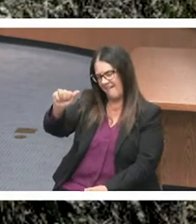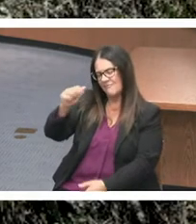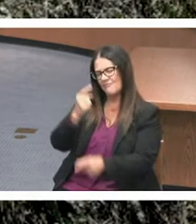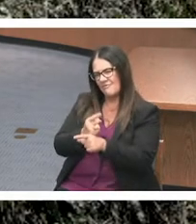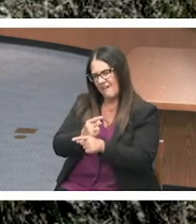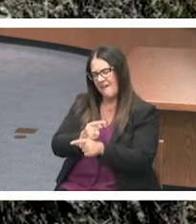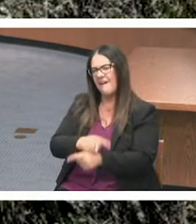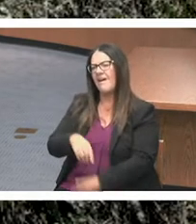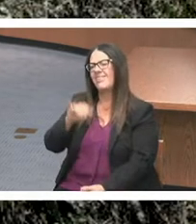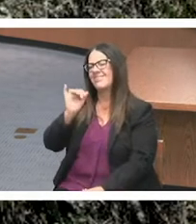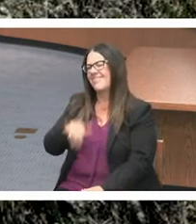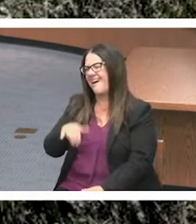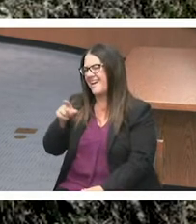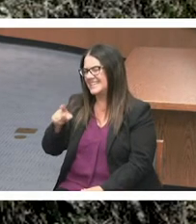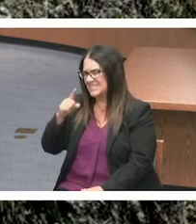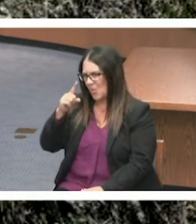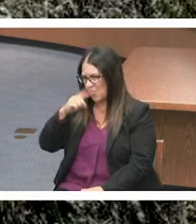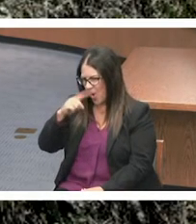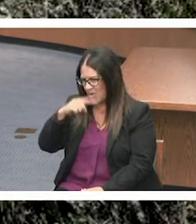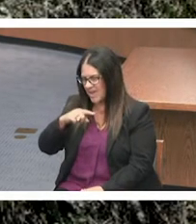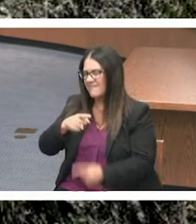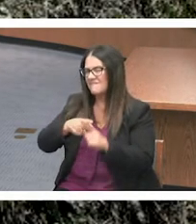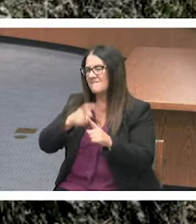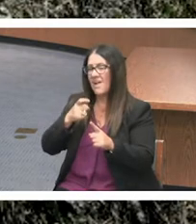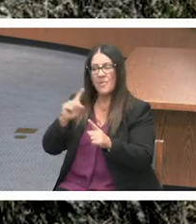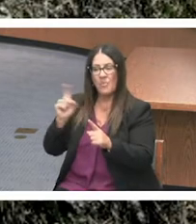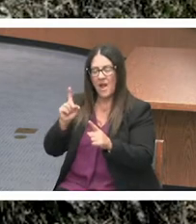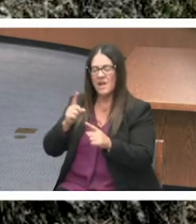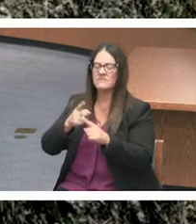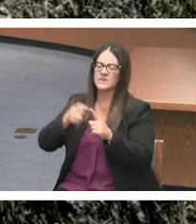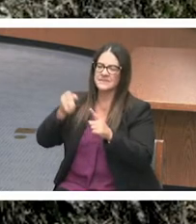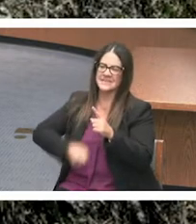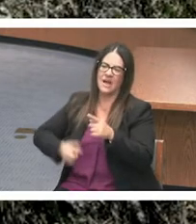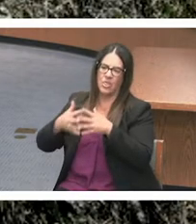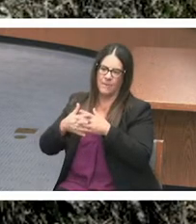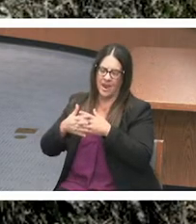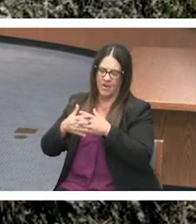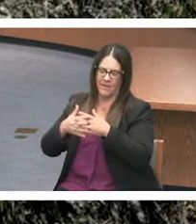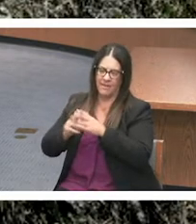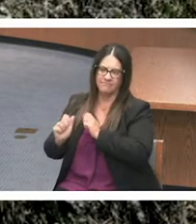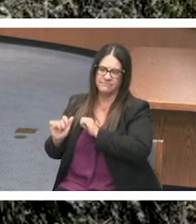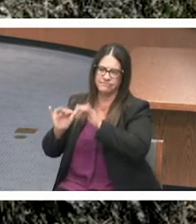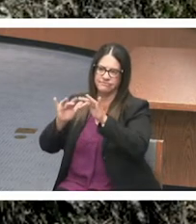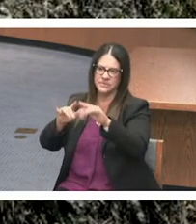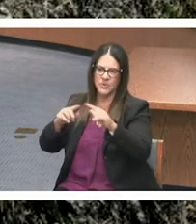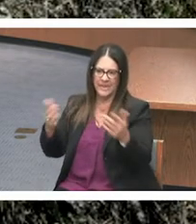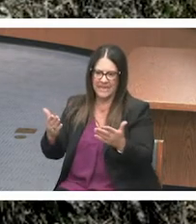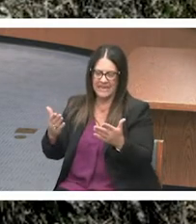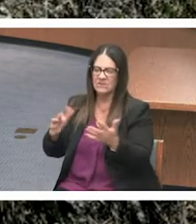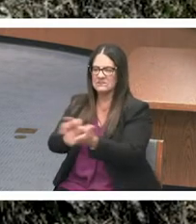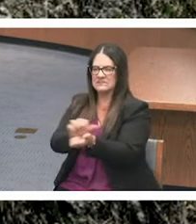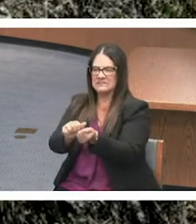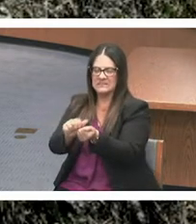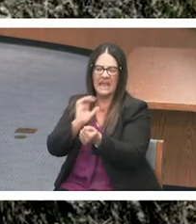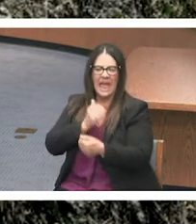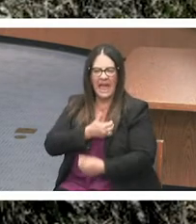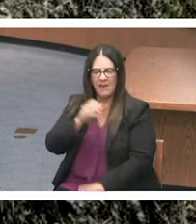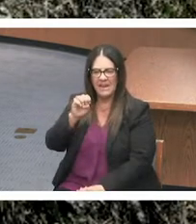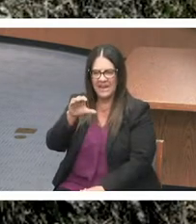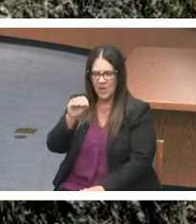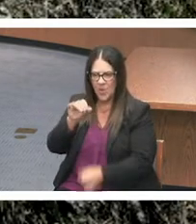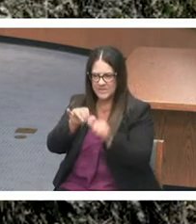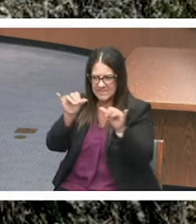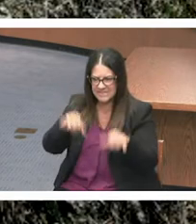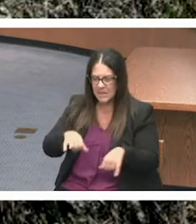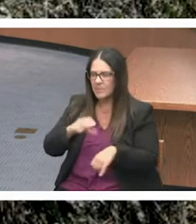an invasive rodent from South America that has the potential to wreak havoc on our Bay Delta ecosystem and our